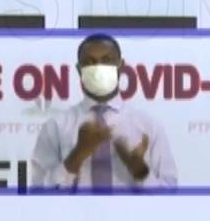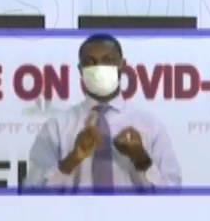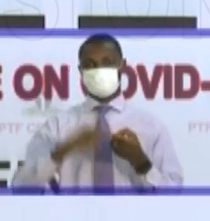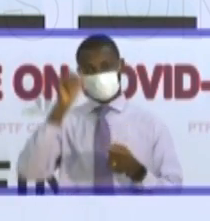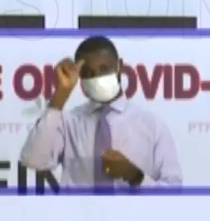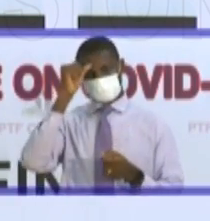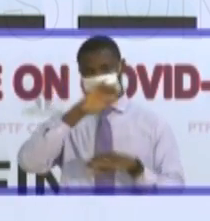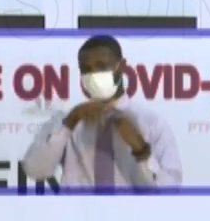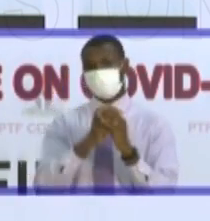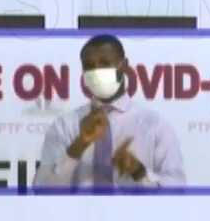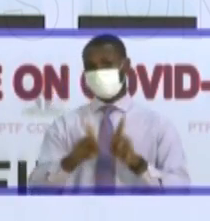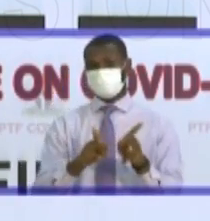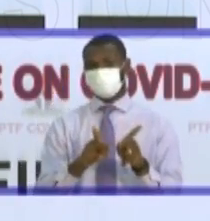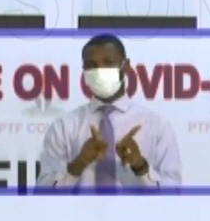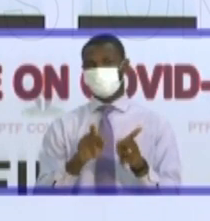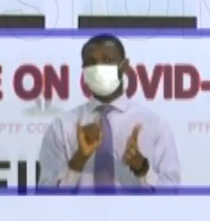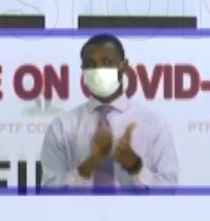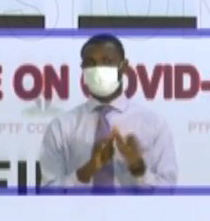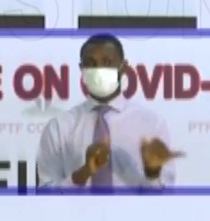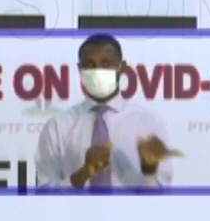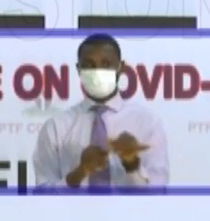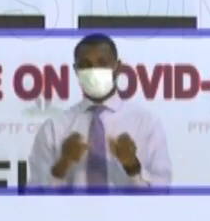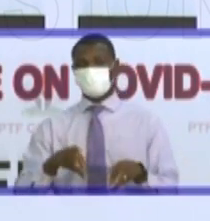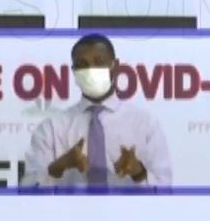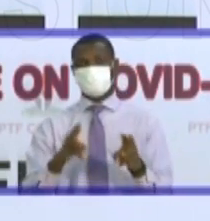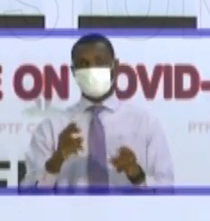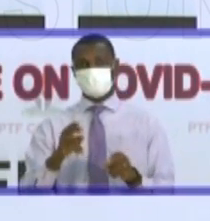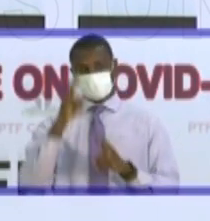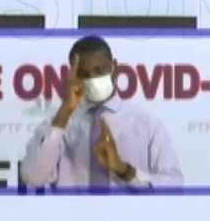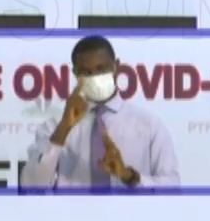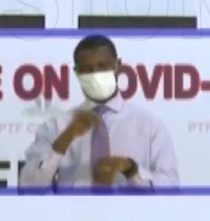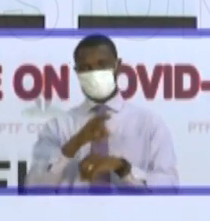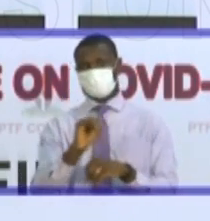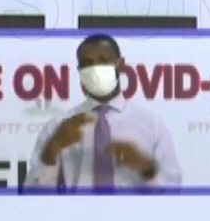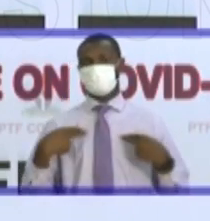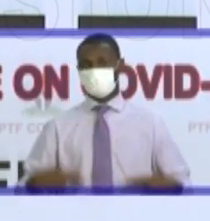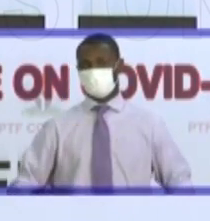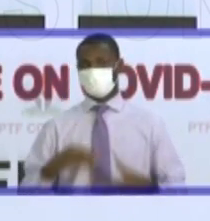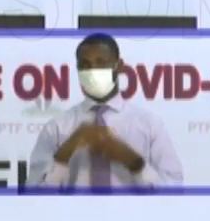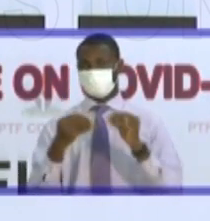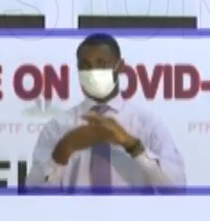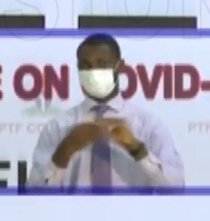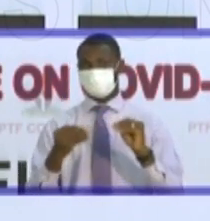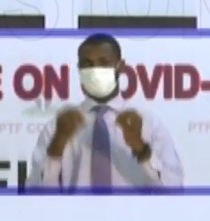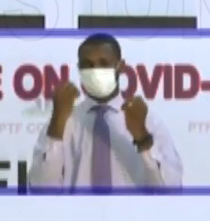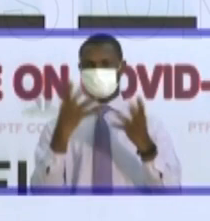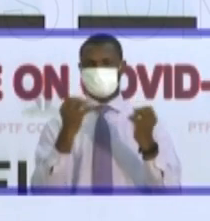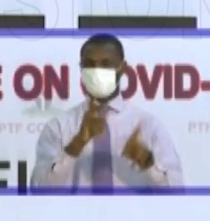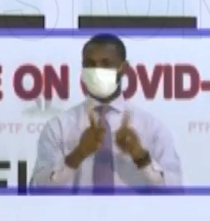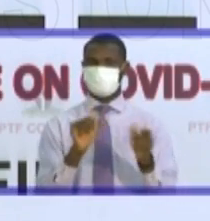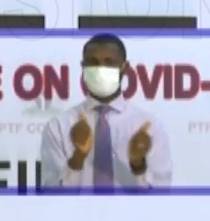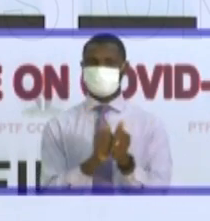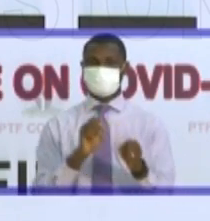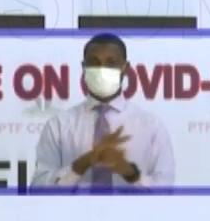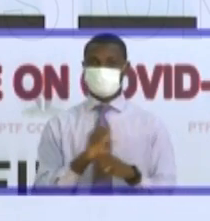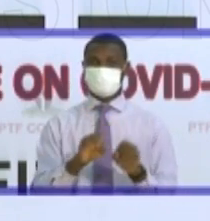public that, just as the Honorable Minister of Health said, the majority of persons with